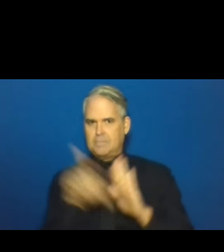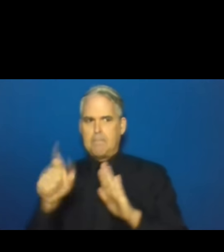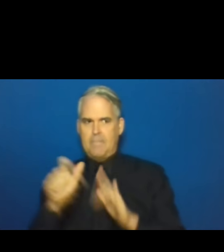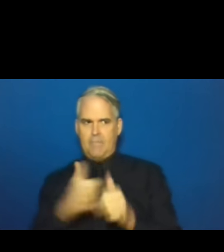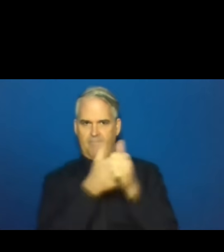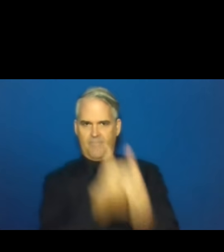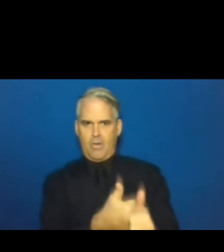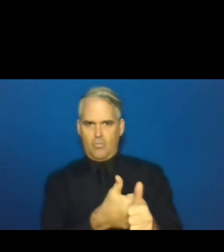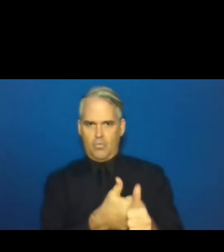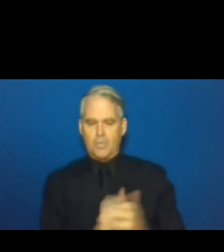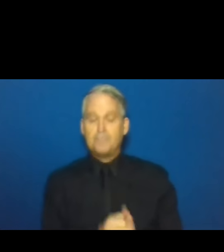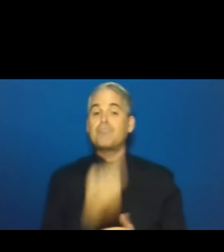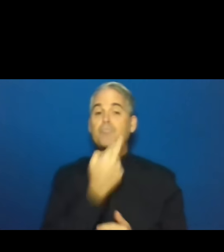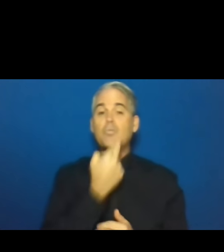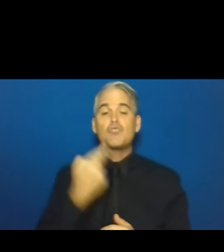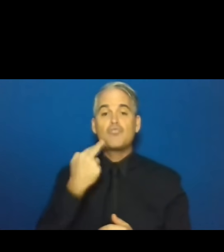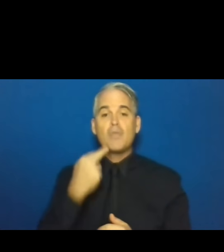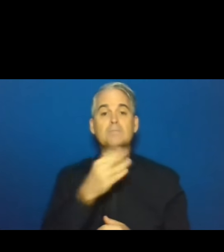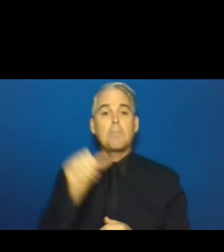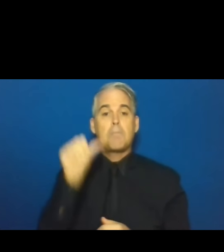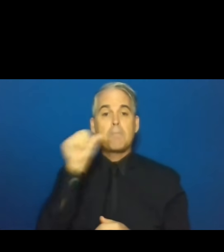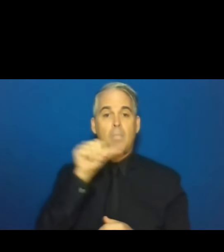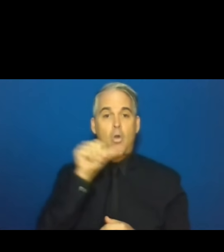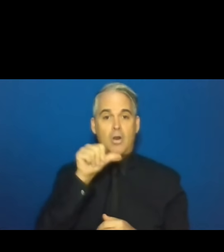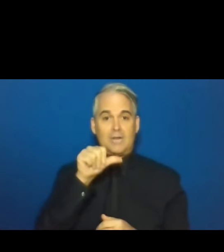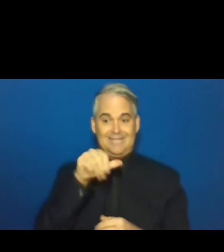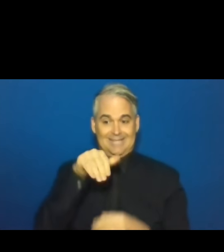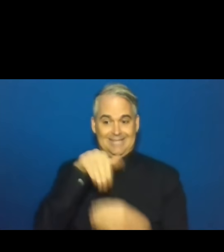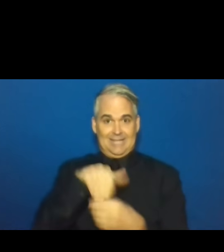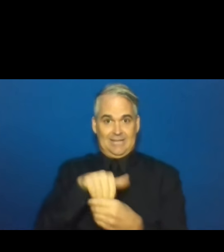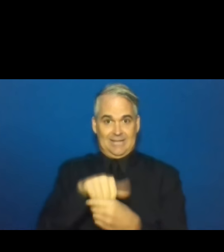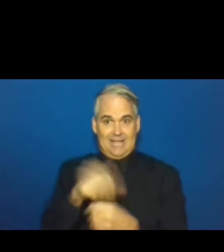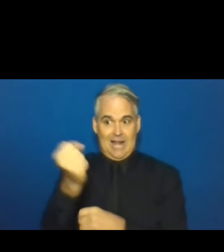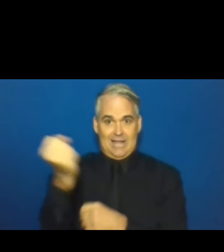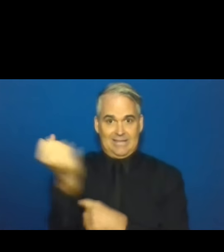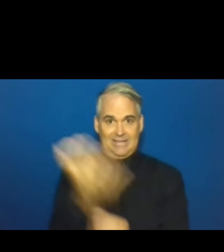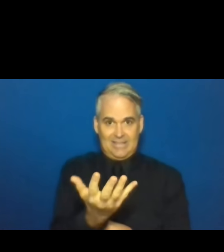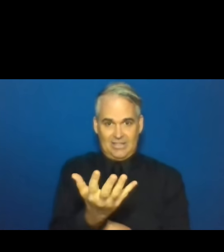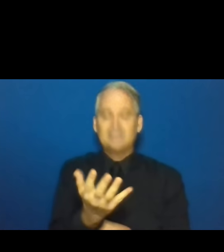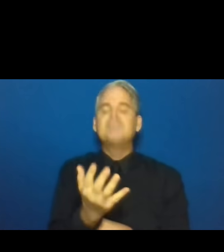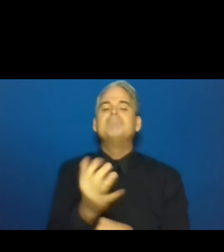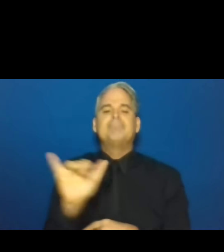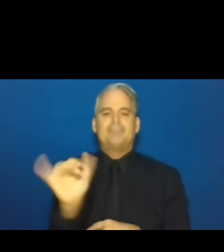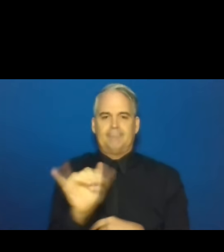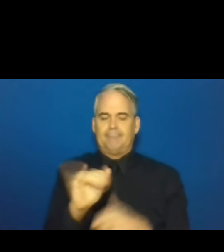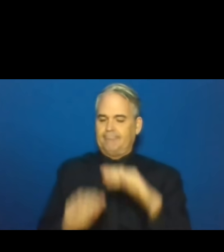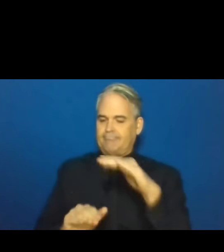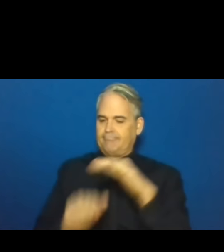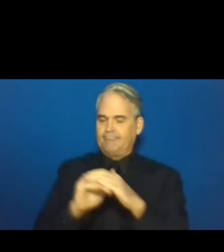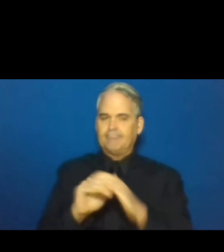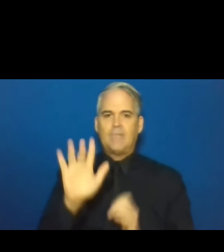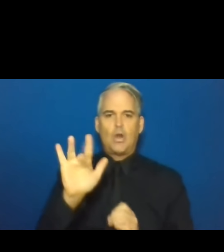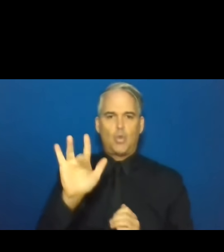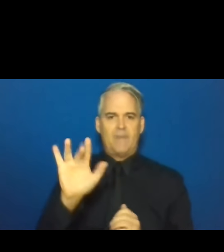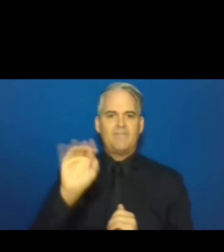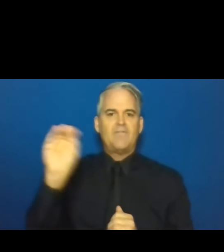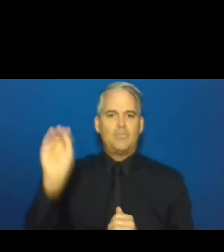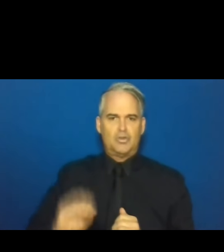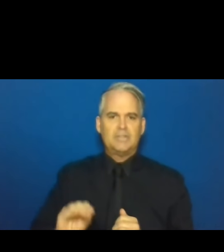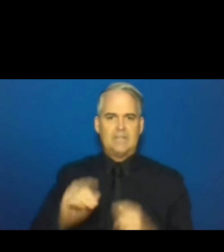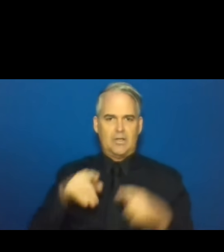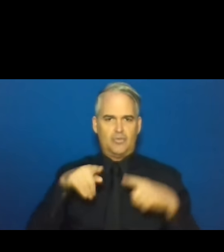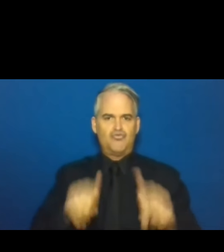and bars within gaming establishments will be restricted to the 25% capacity under the statewide